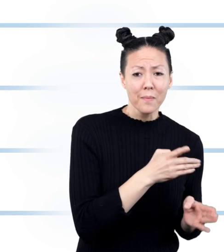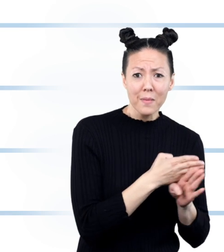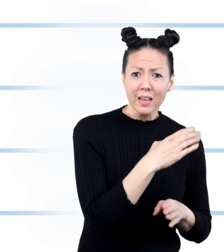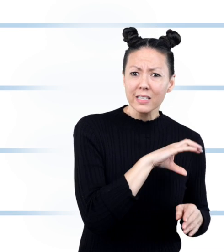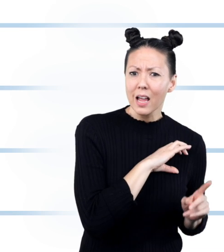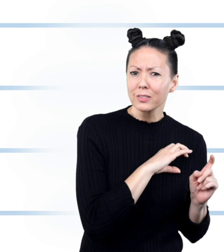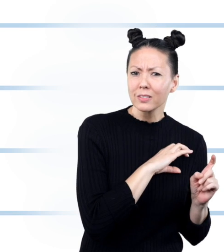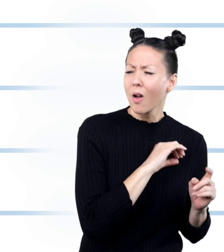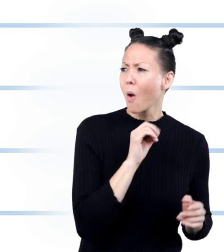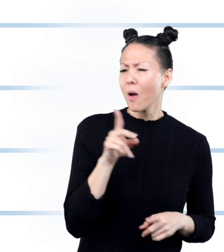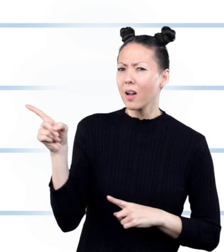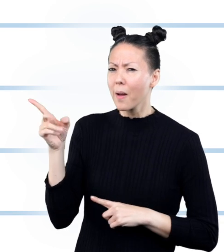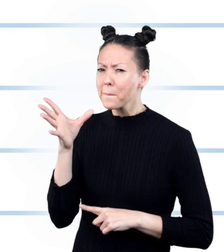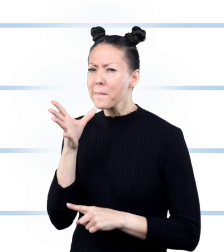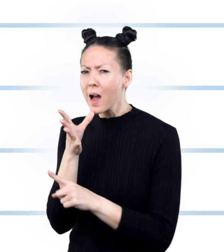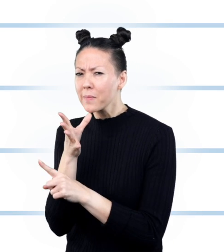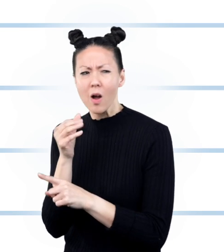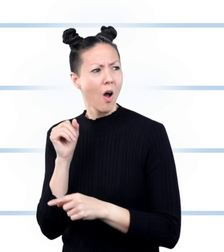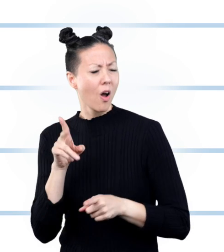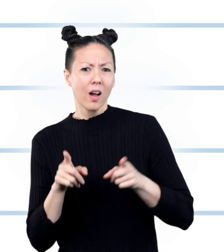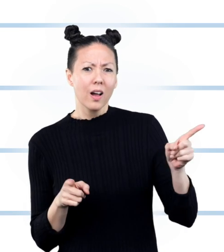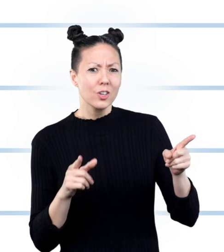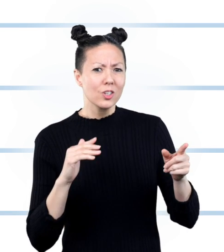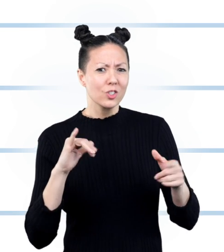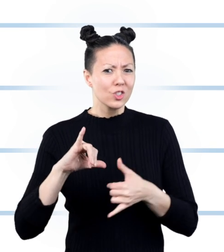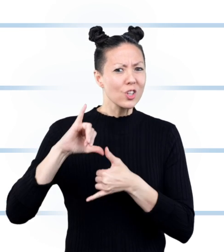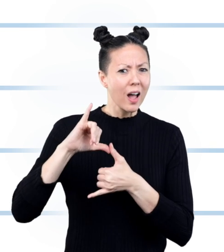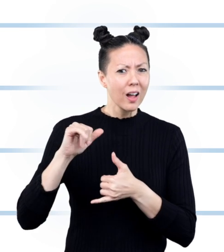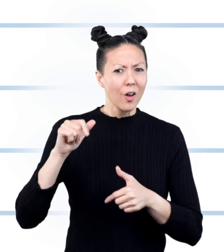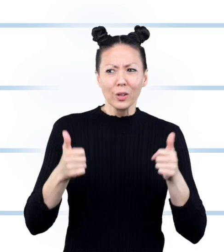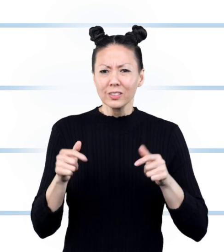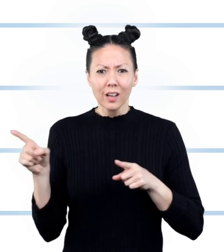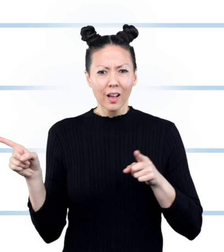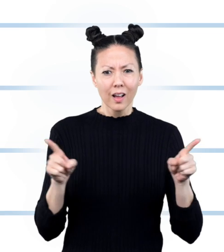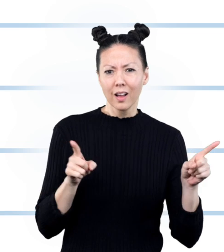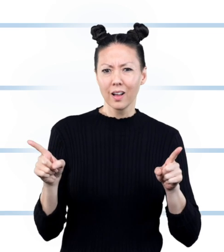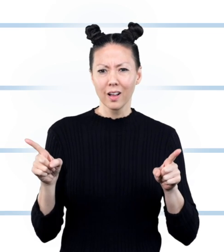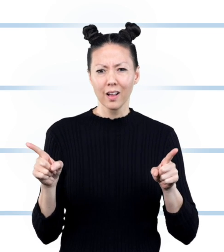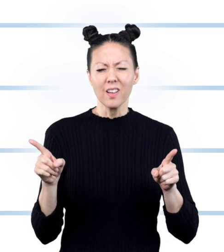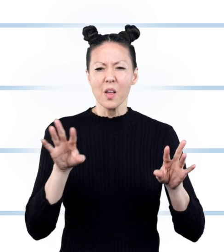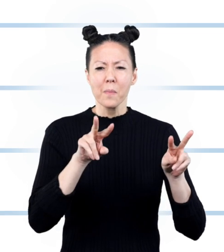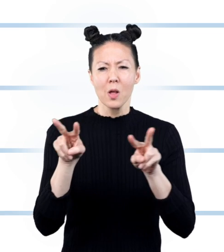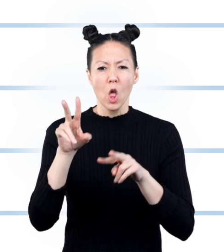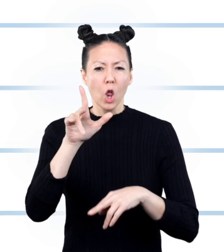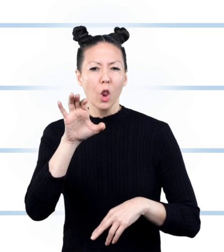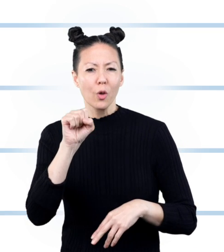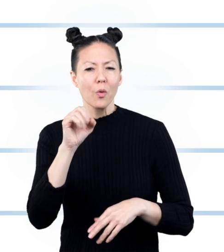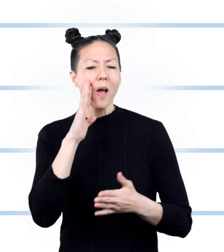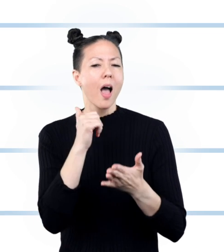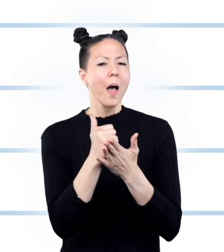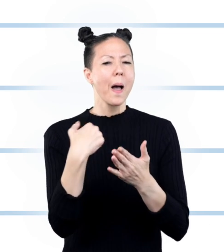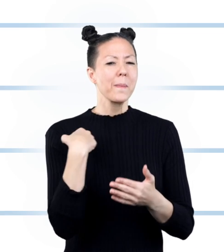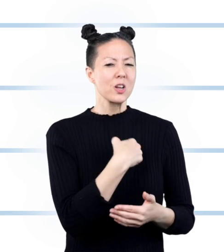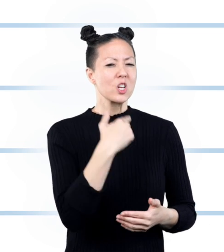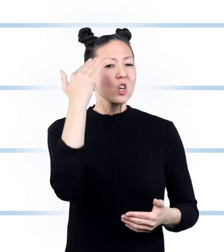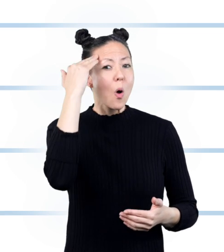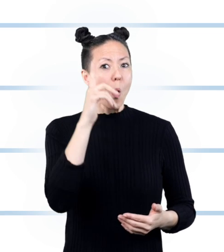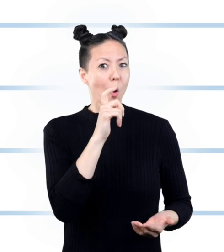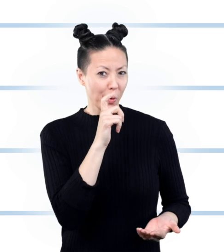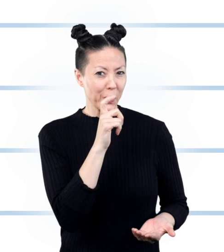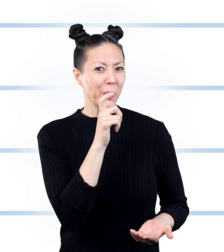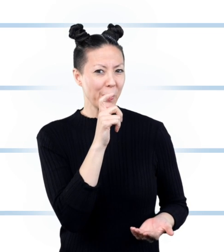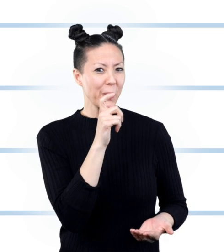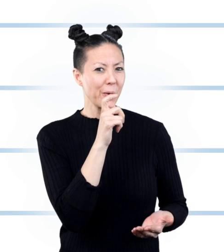main character, or if it's his mom, or even the giant. Well, looking for clues can help us know who it